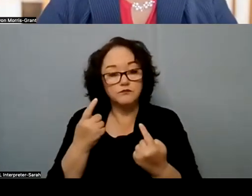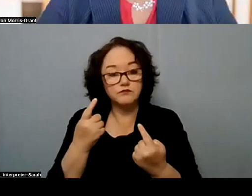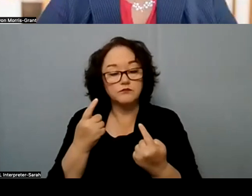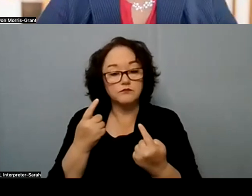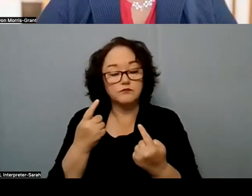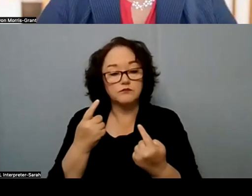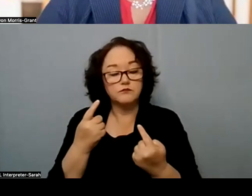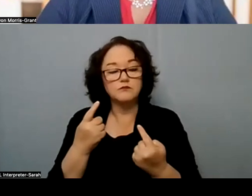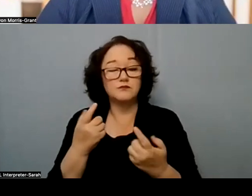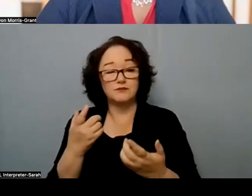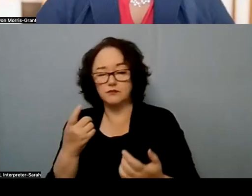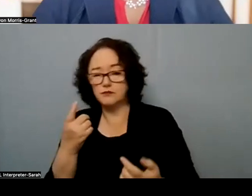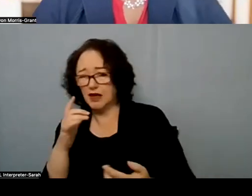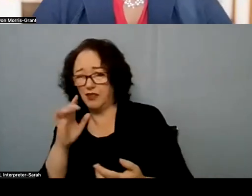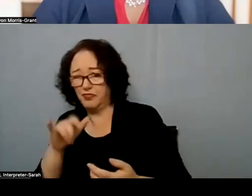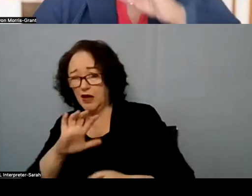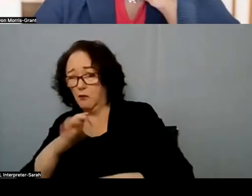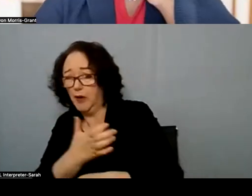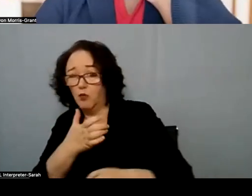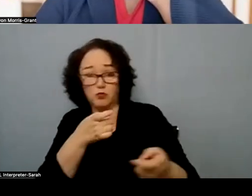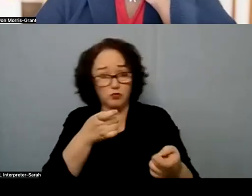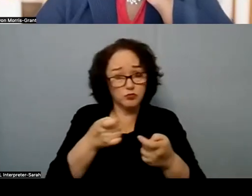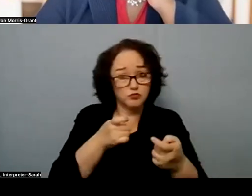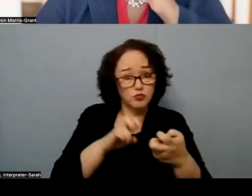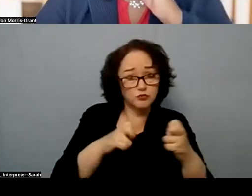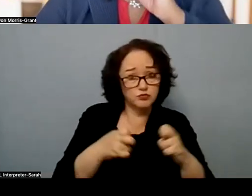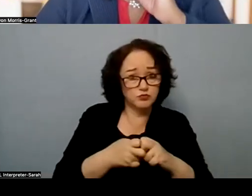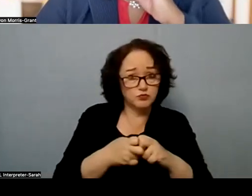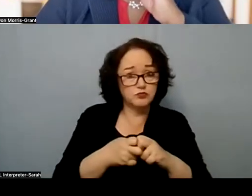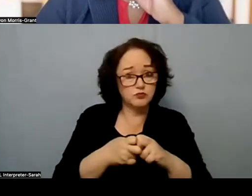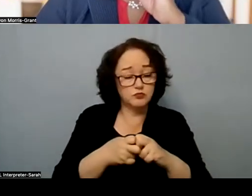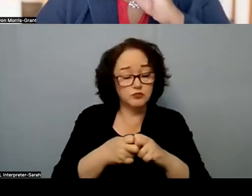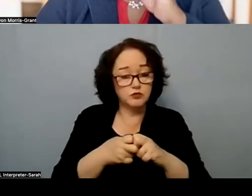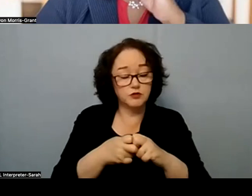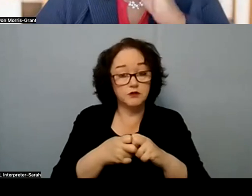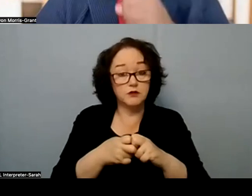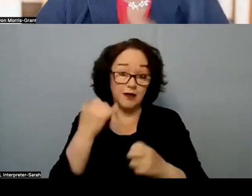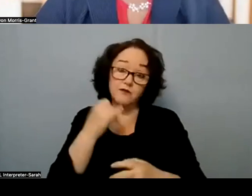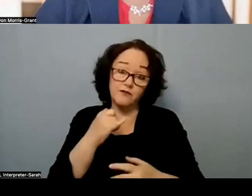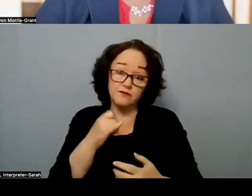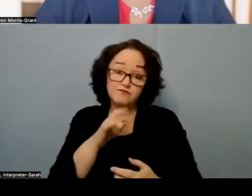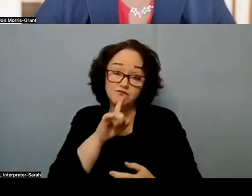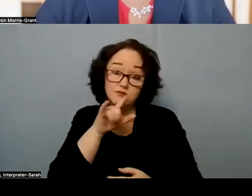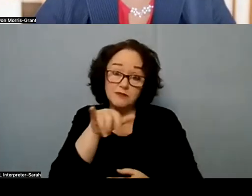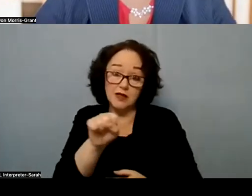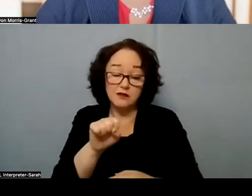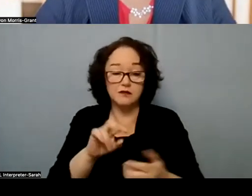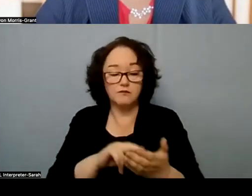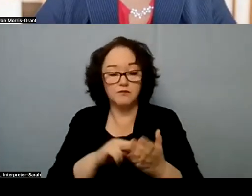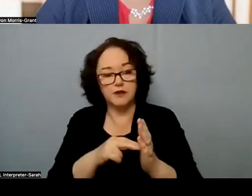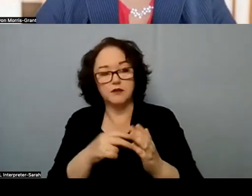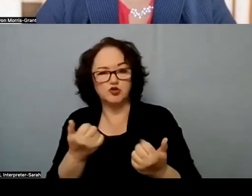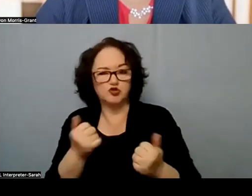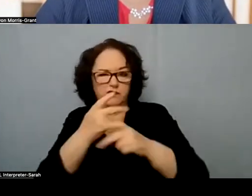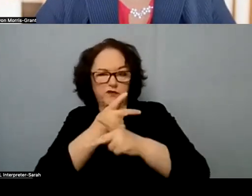power and control issue? And what can we use to help the survivor preserve housing? Some other